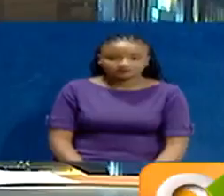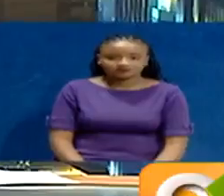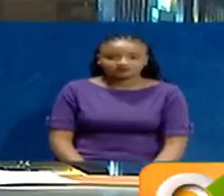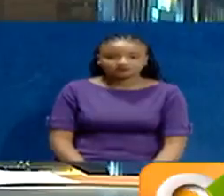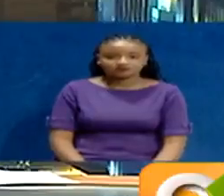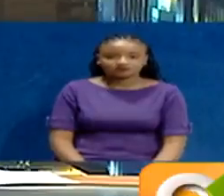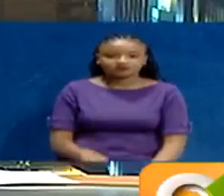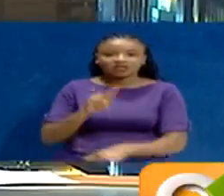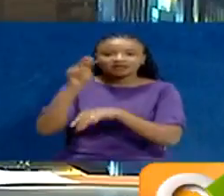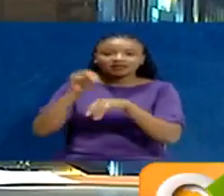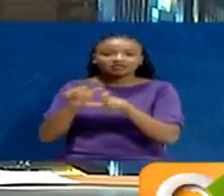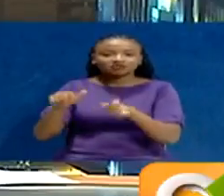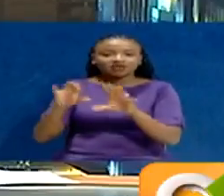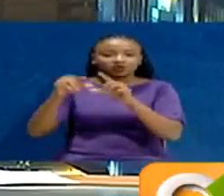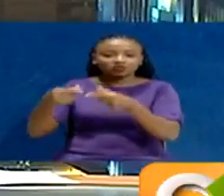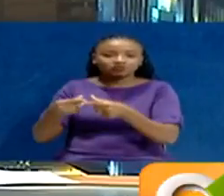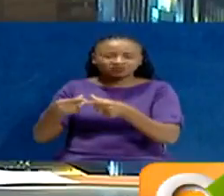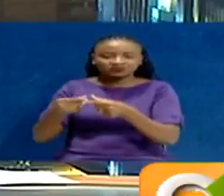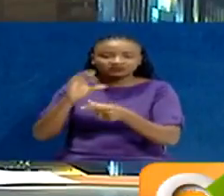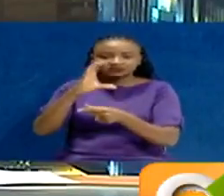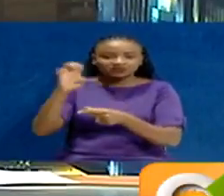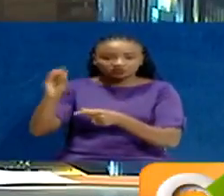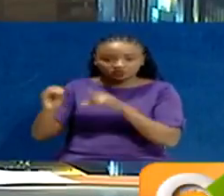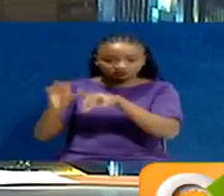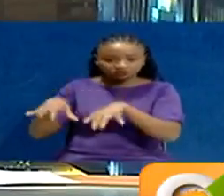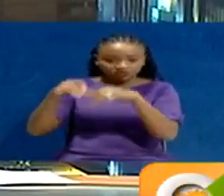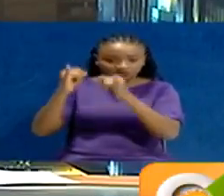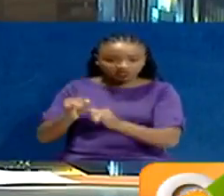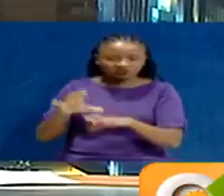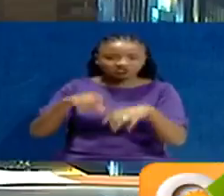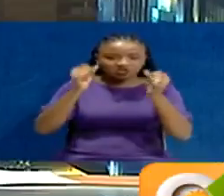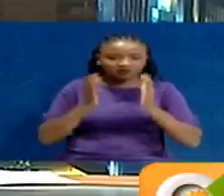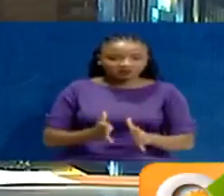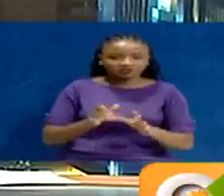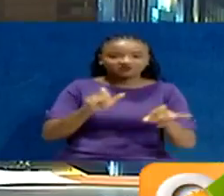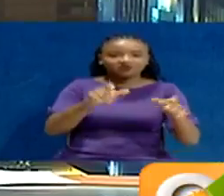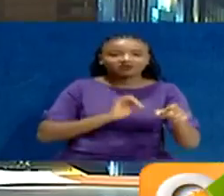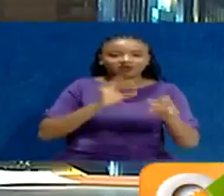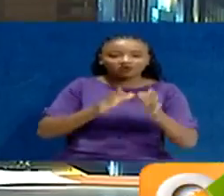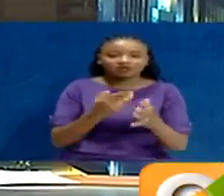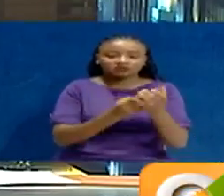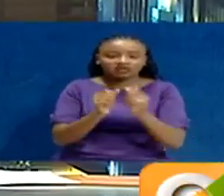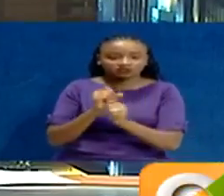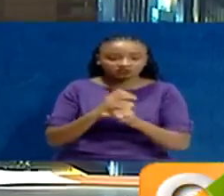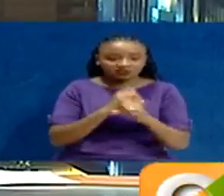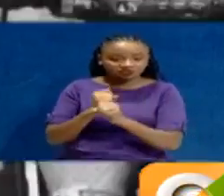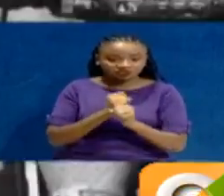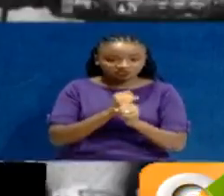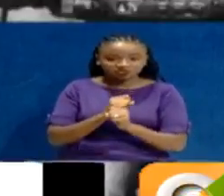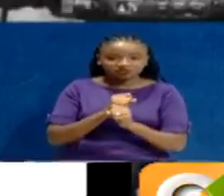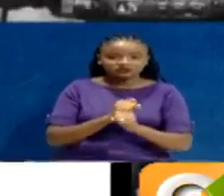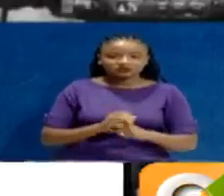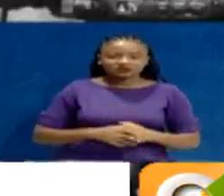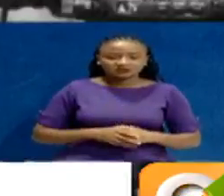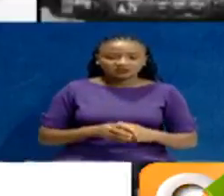Asian Media Group CEO Stephen Gitagama is the new chairperson of the Media Owners Association. Gitagama replaces Rural